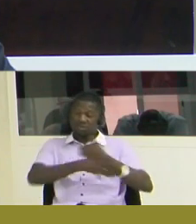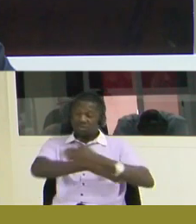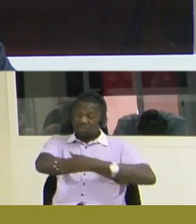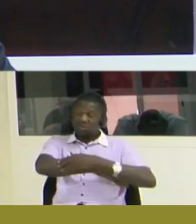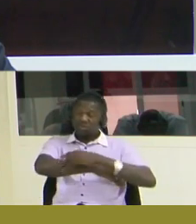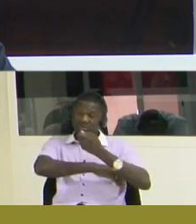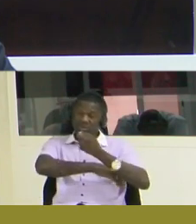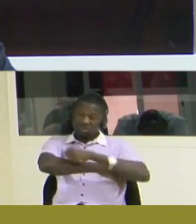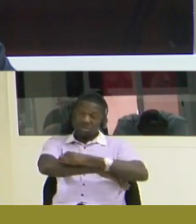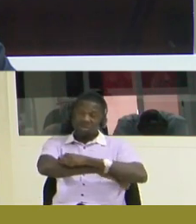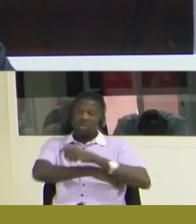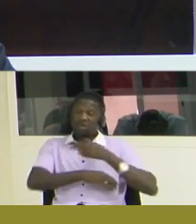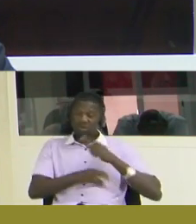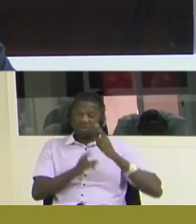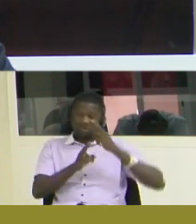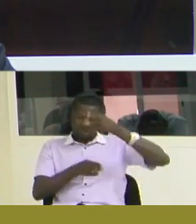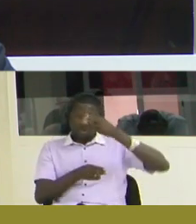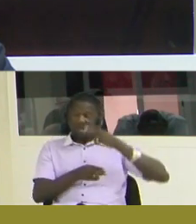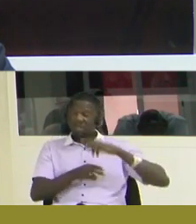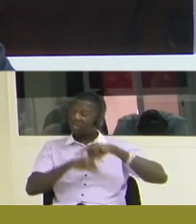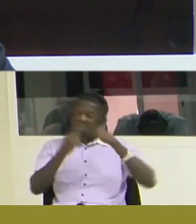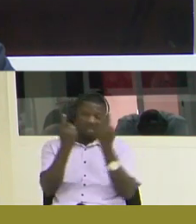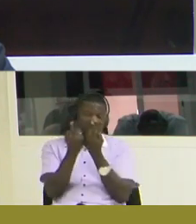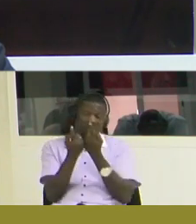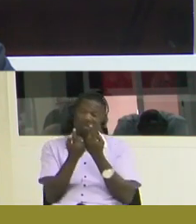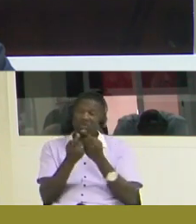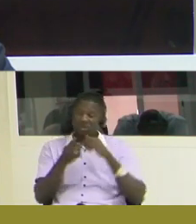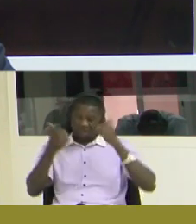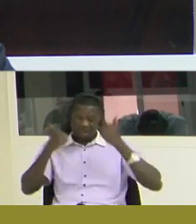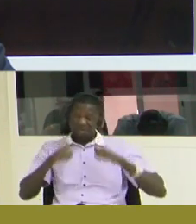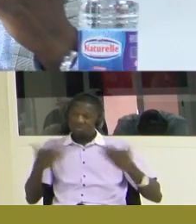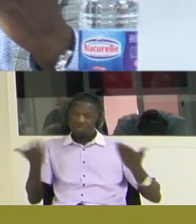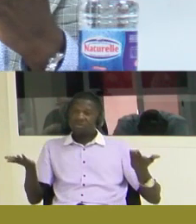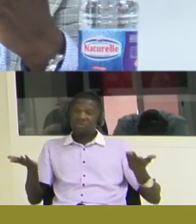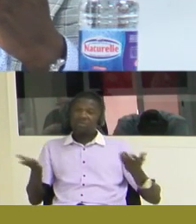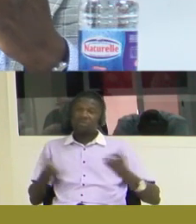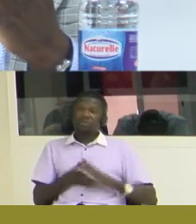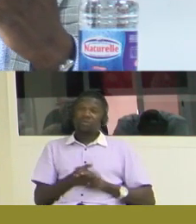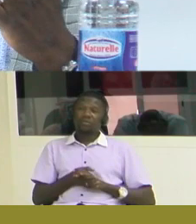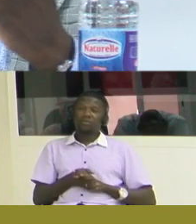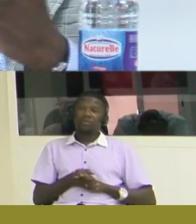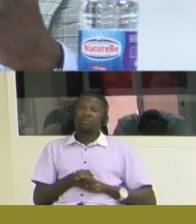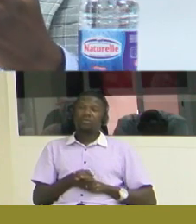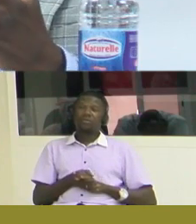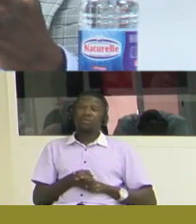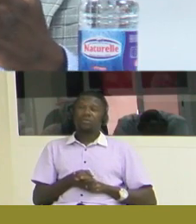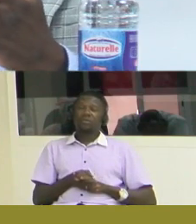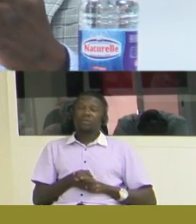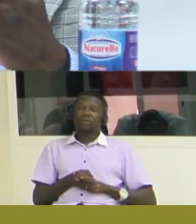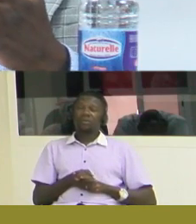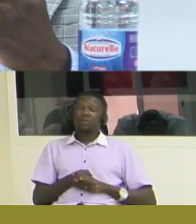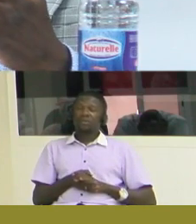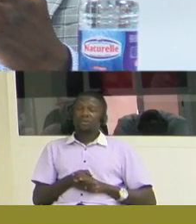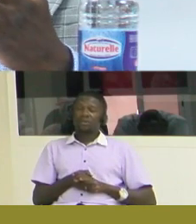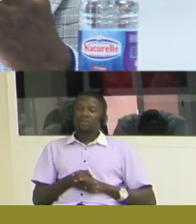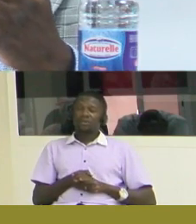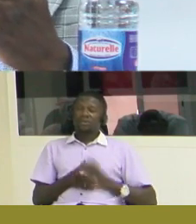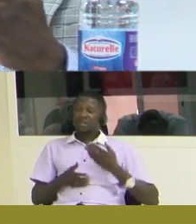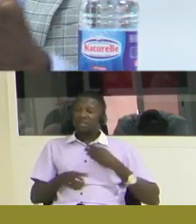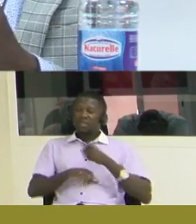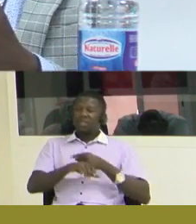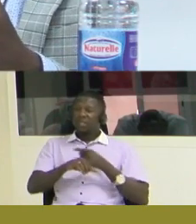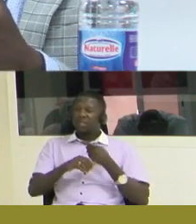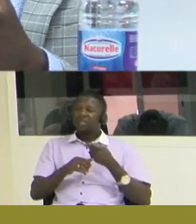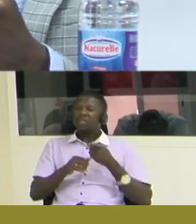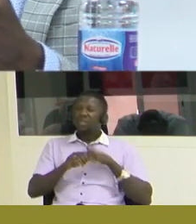been shot anything could have happened isn't it the protocol that when